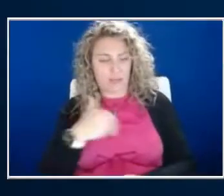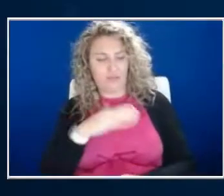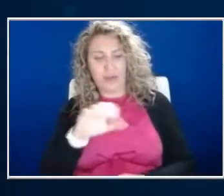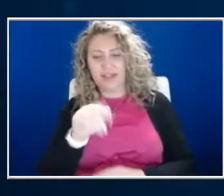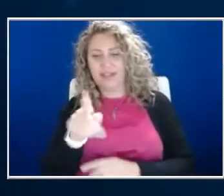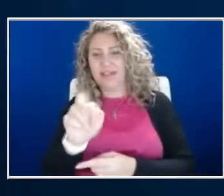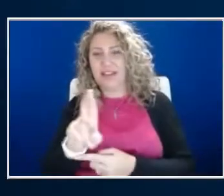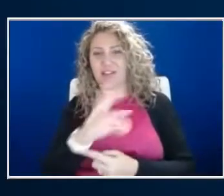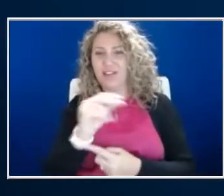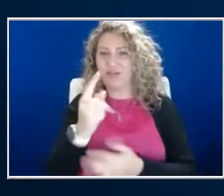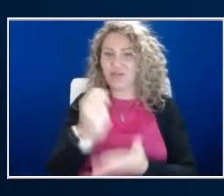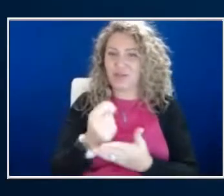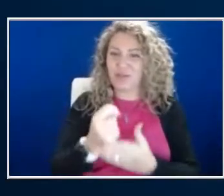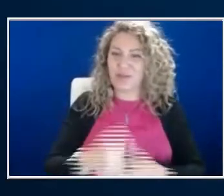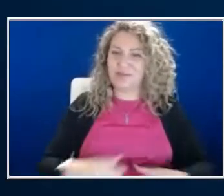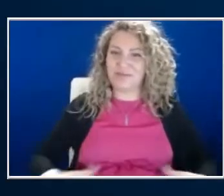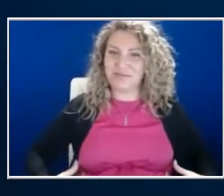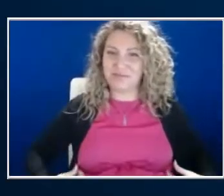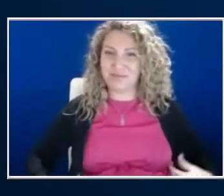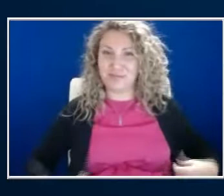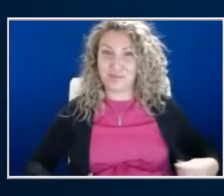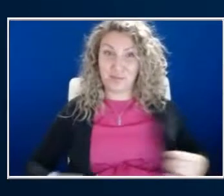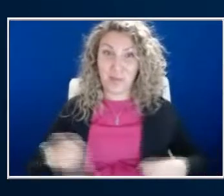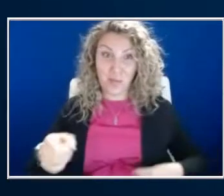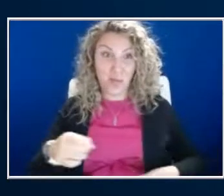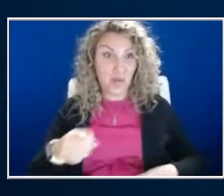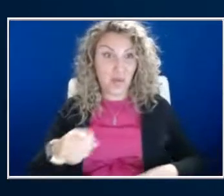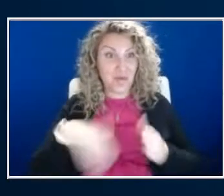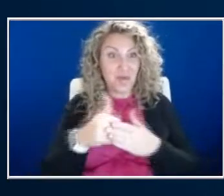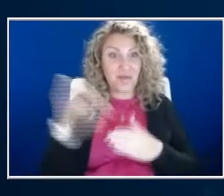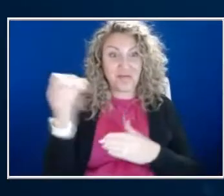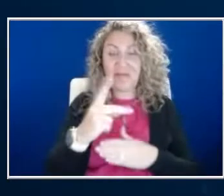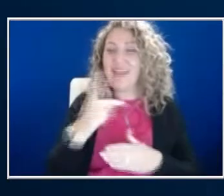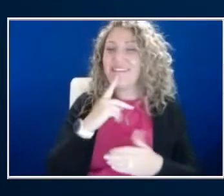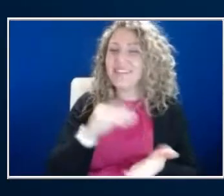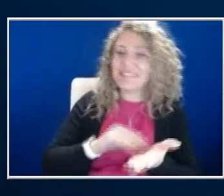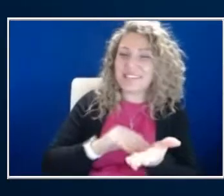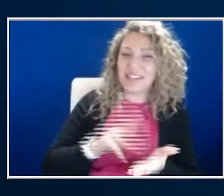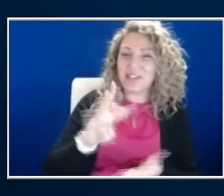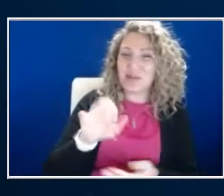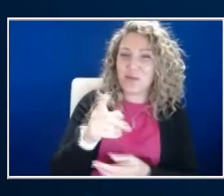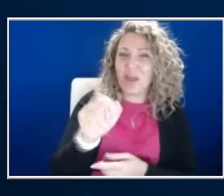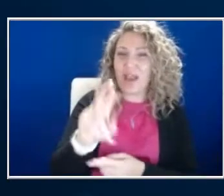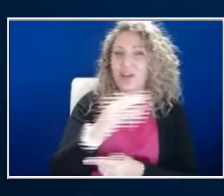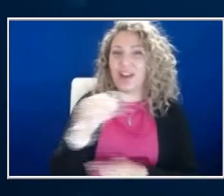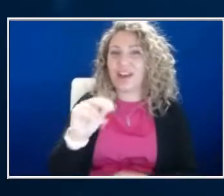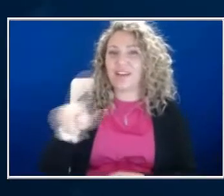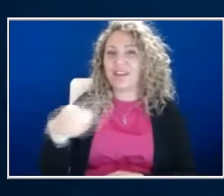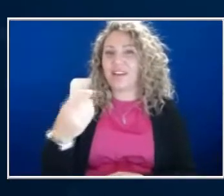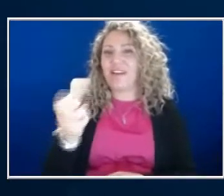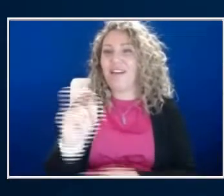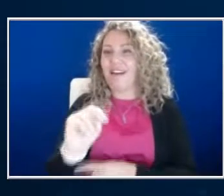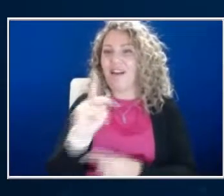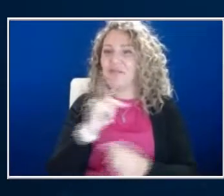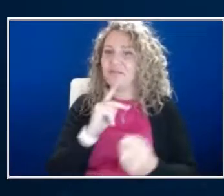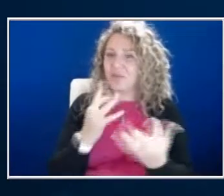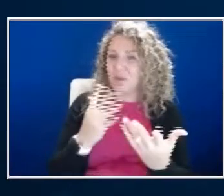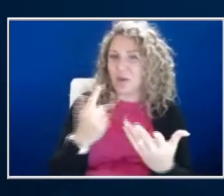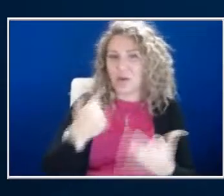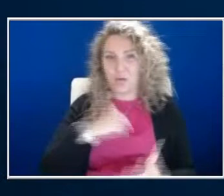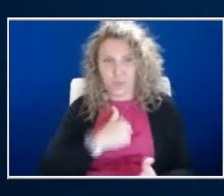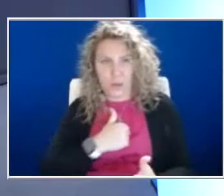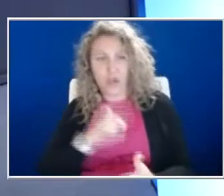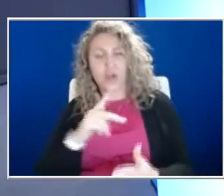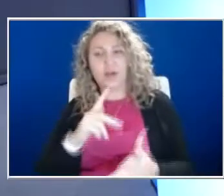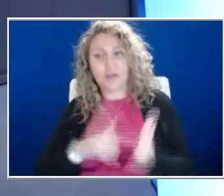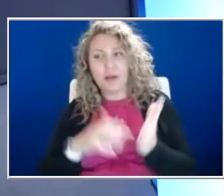treatment. Yeah, you came back and Dr. Wagner was waiting for you, Dr. Kahn as well. And Dr. Wagner, I know sometimes we are the second opinion for patients that